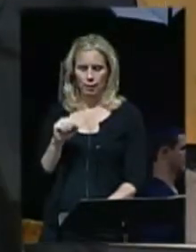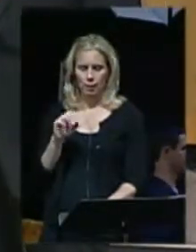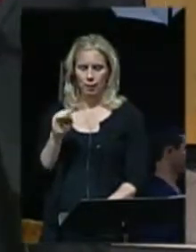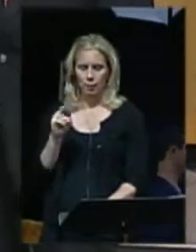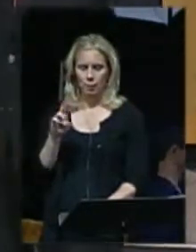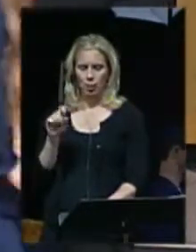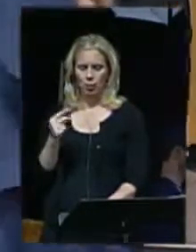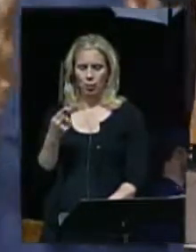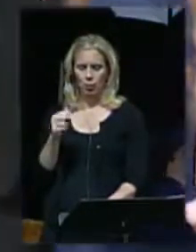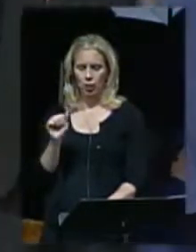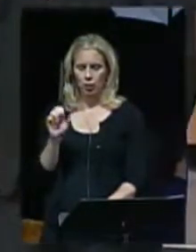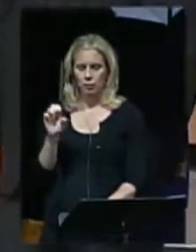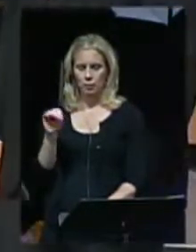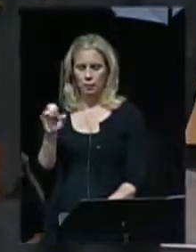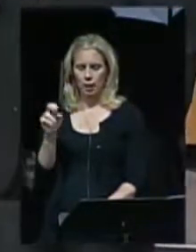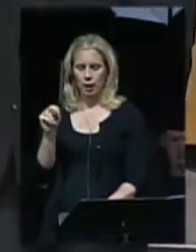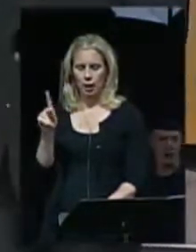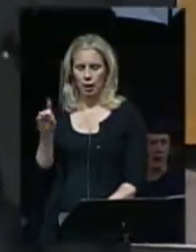Martha Samenko.